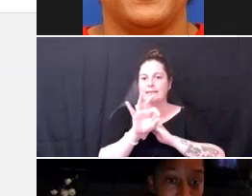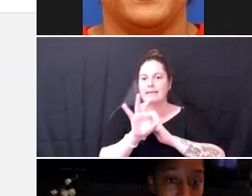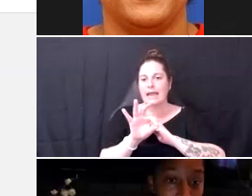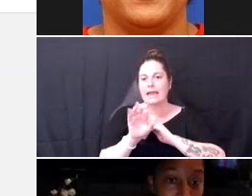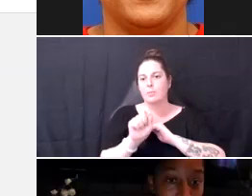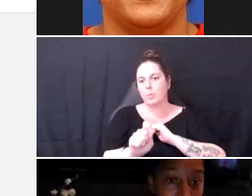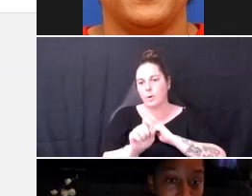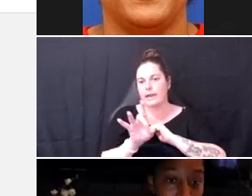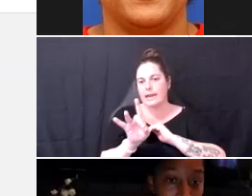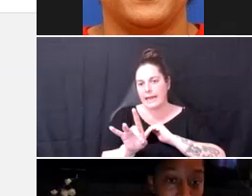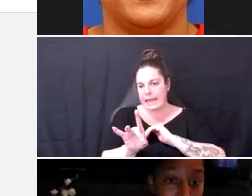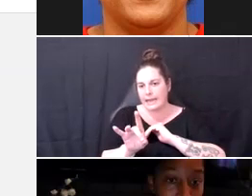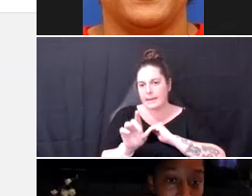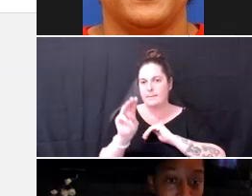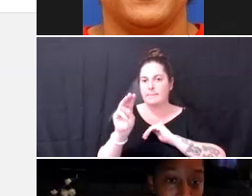okay?